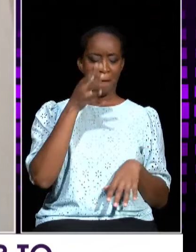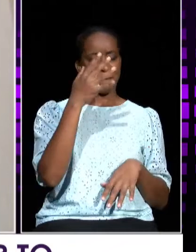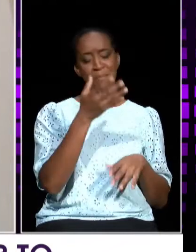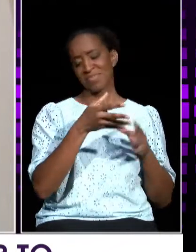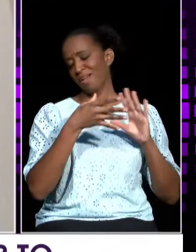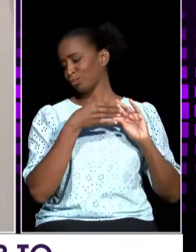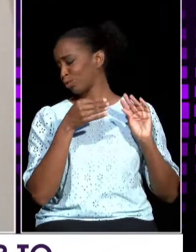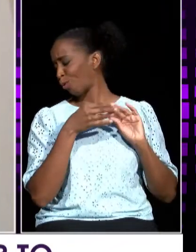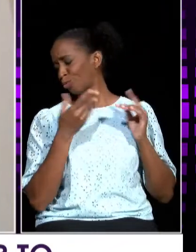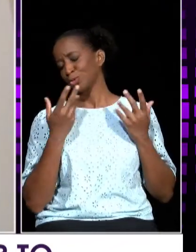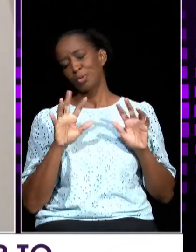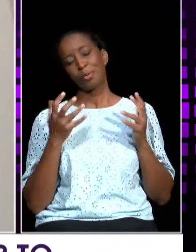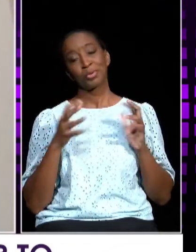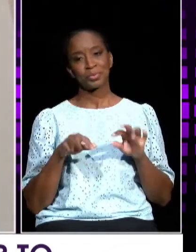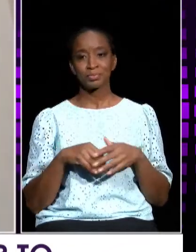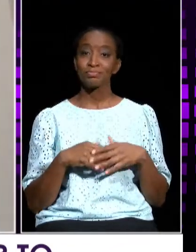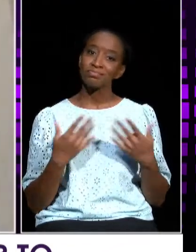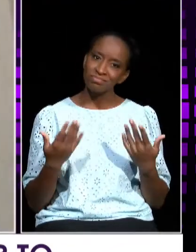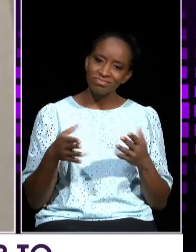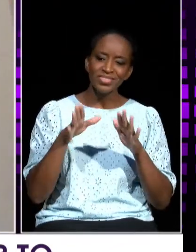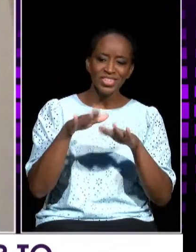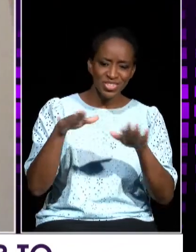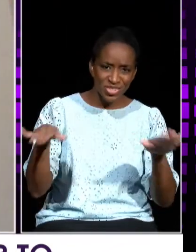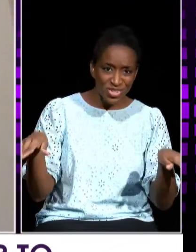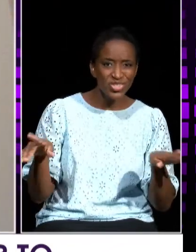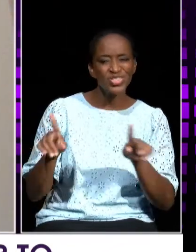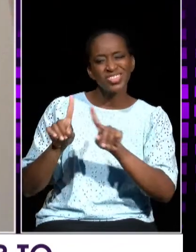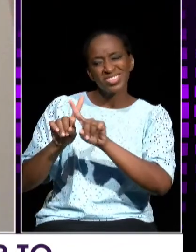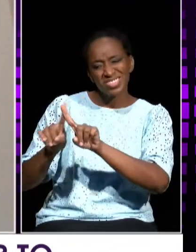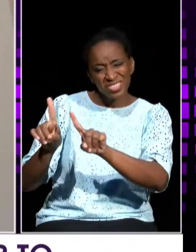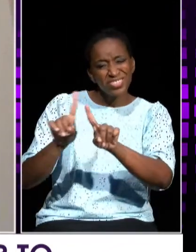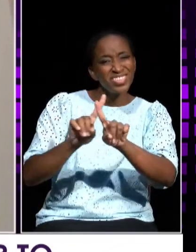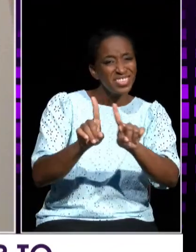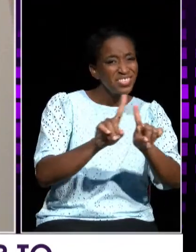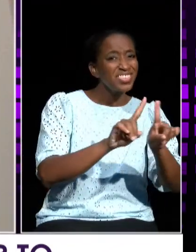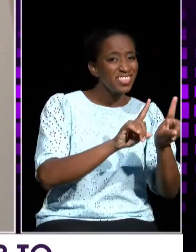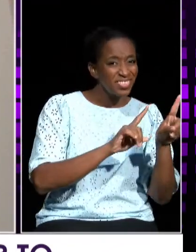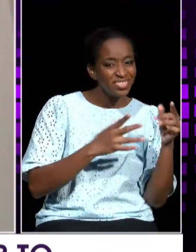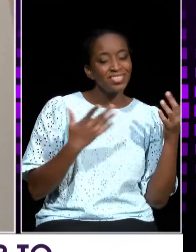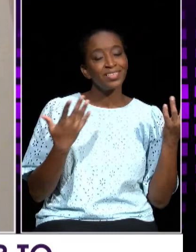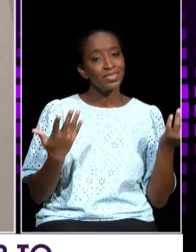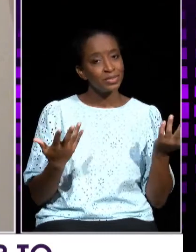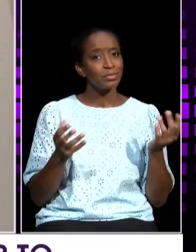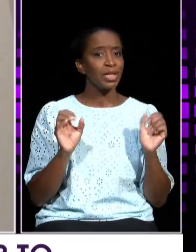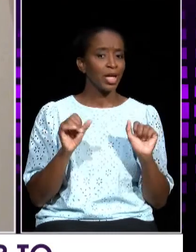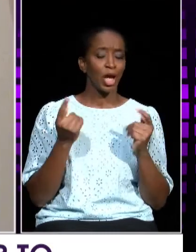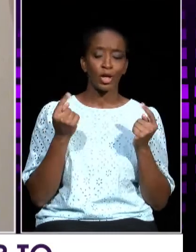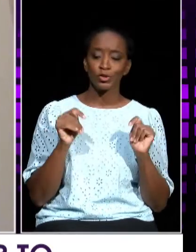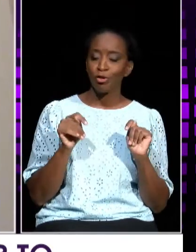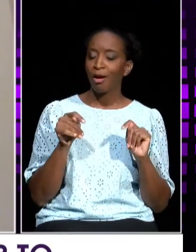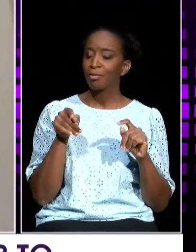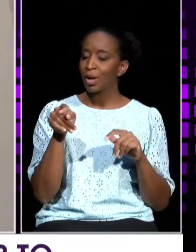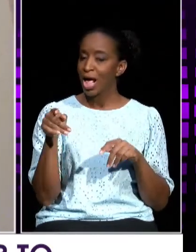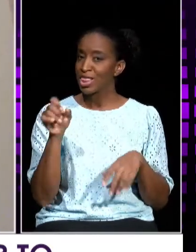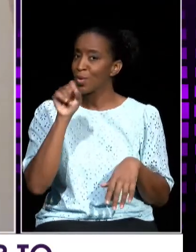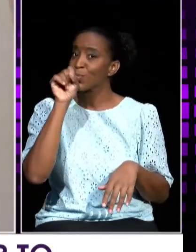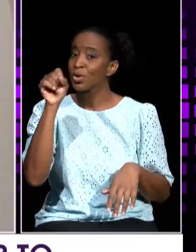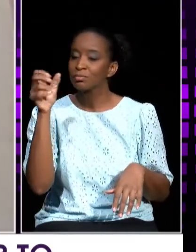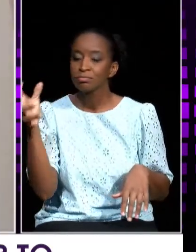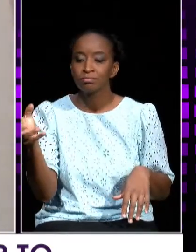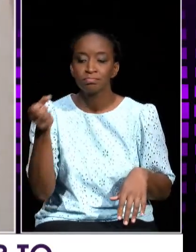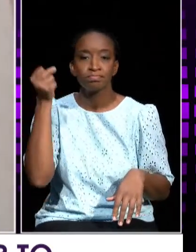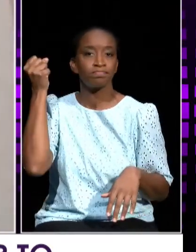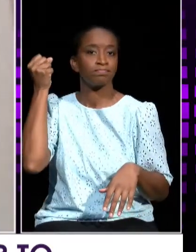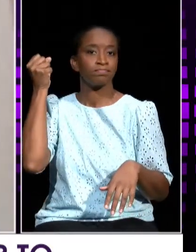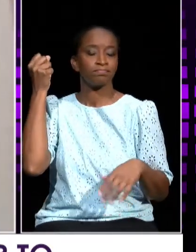some examples that you can use, that you can do as a parent. Maybe withholding something that you know definitely that they like